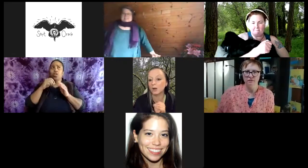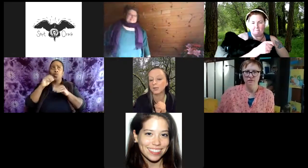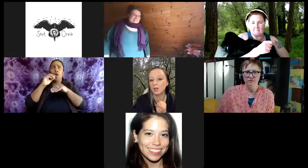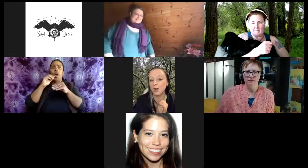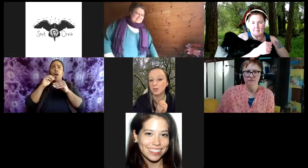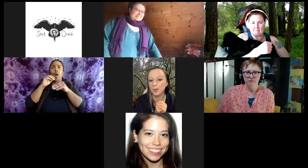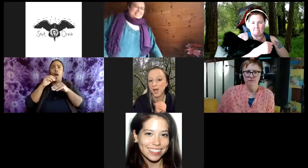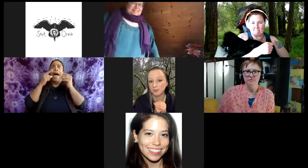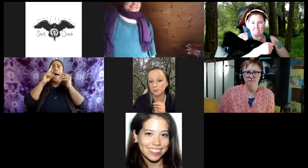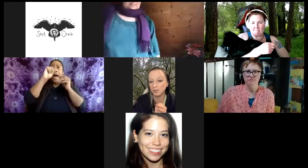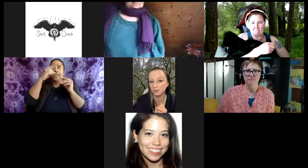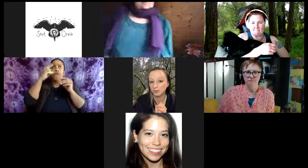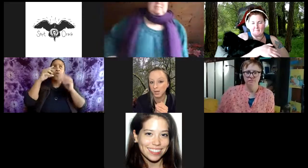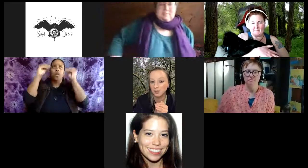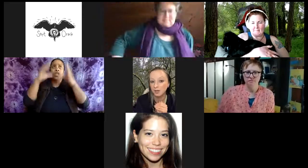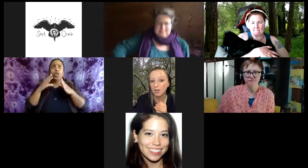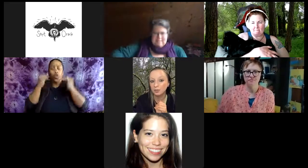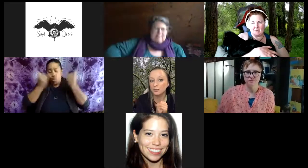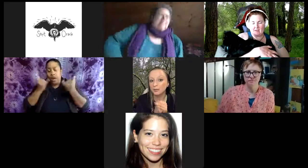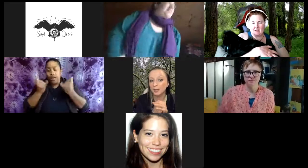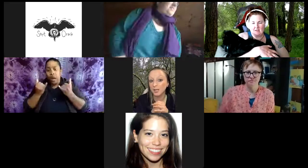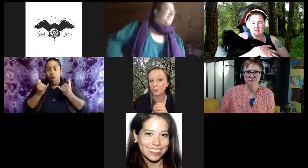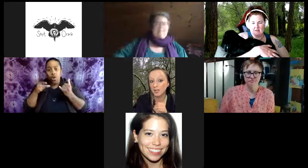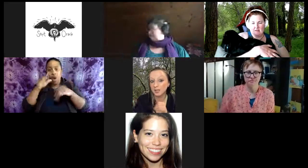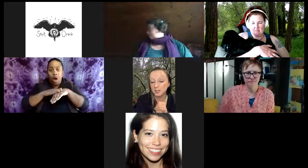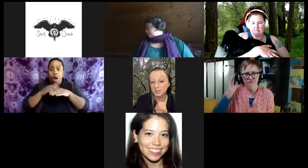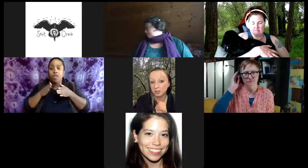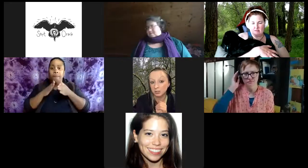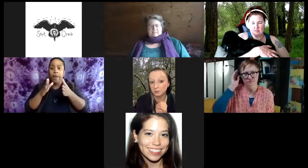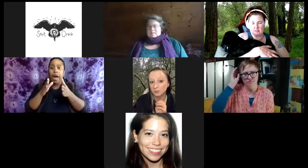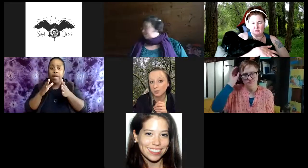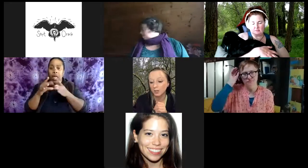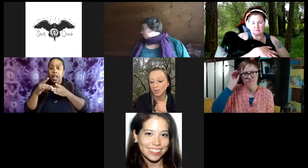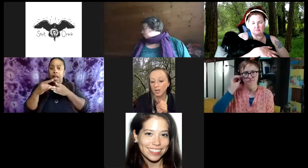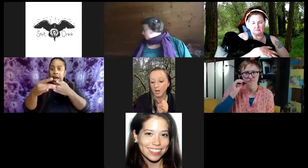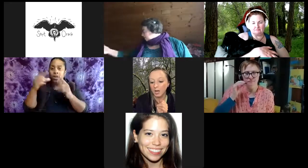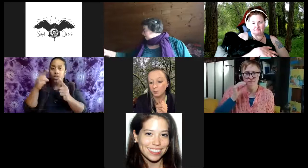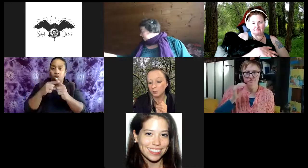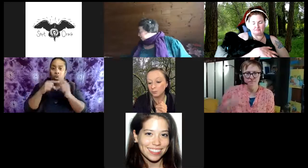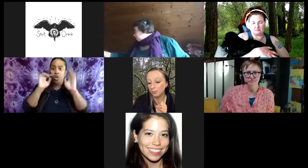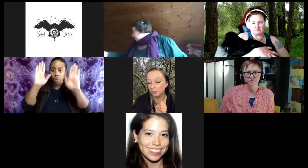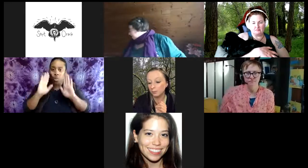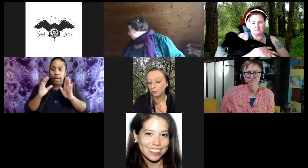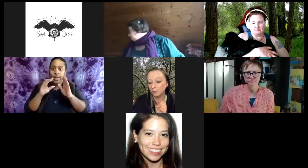you're already on the path of being led to a great teacher.